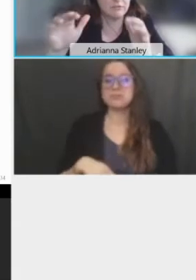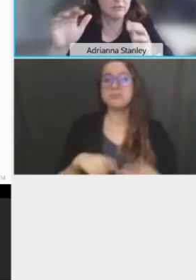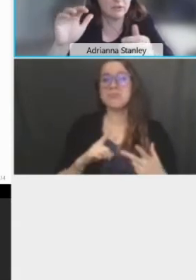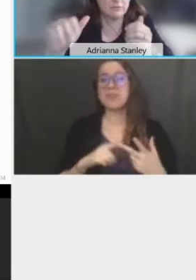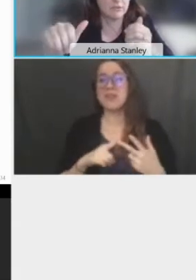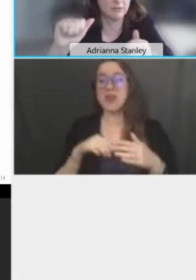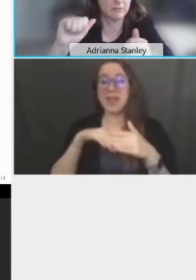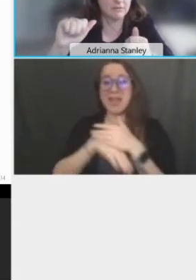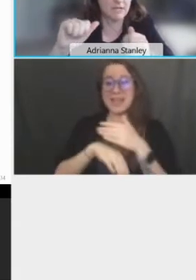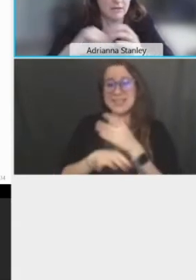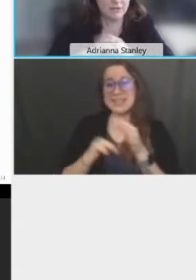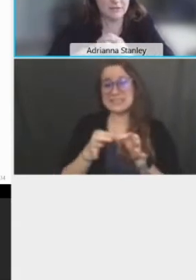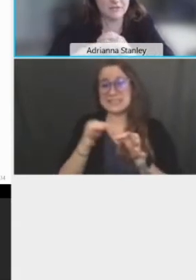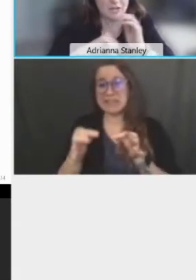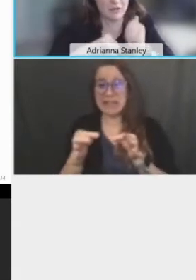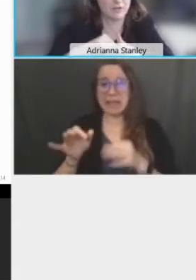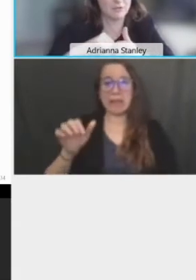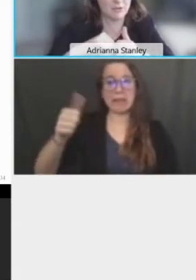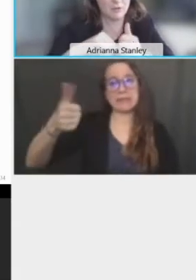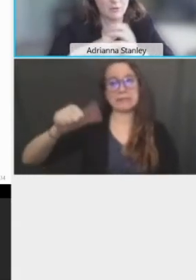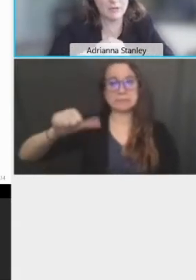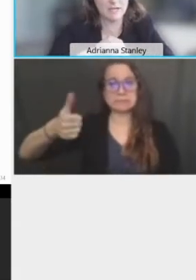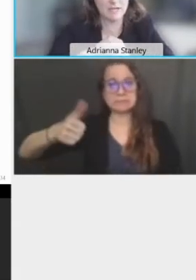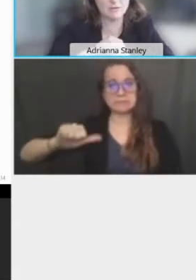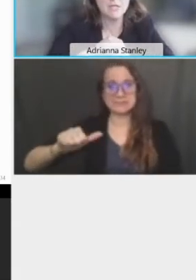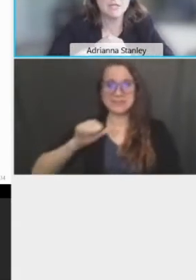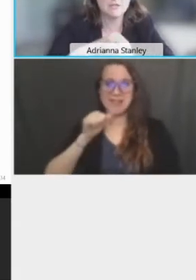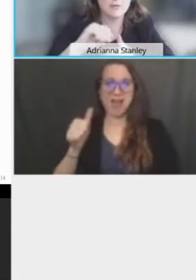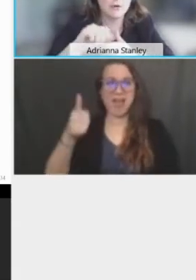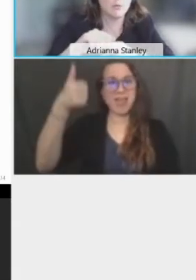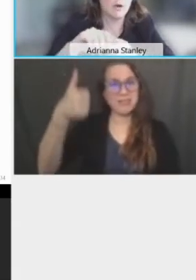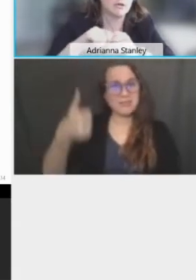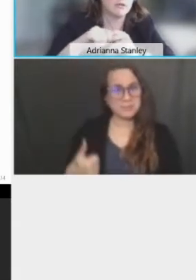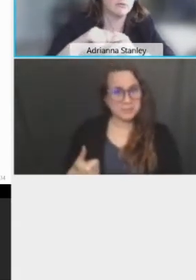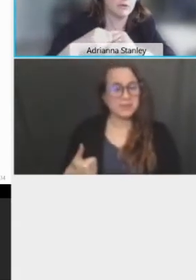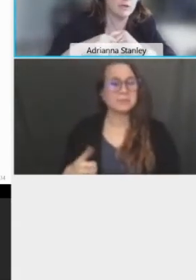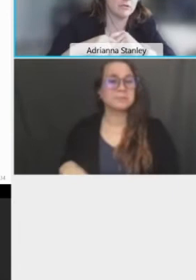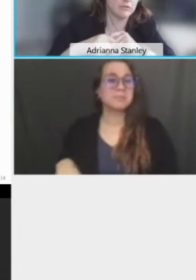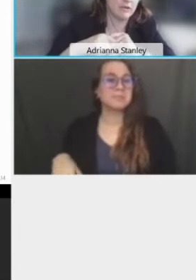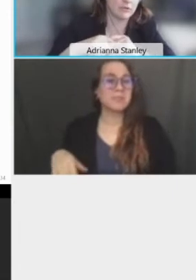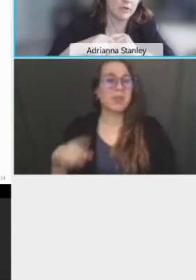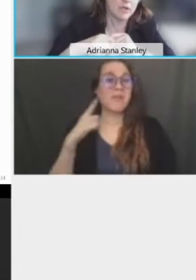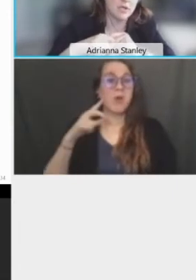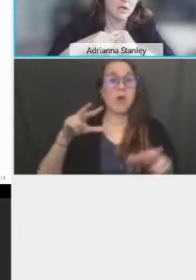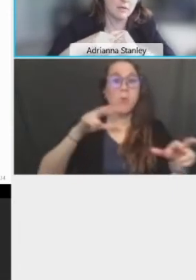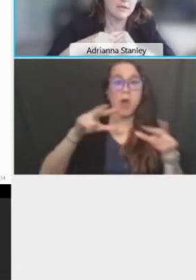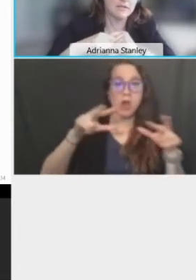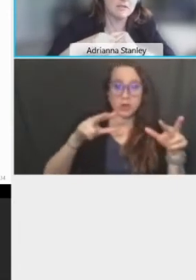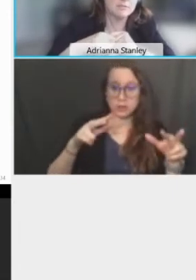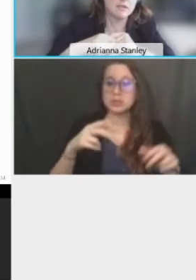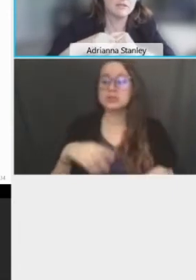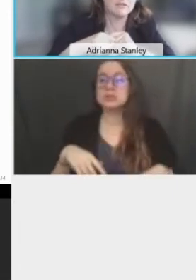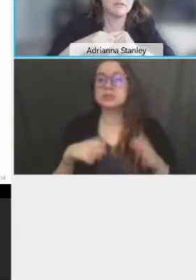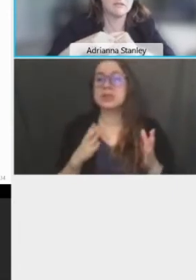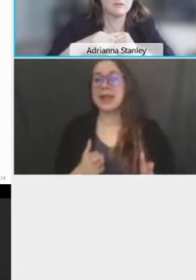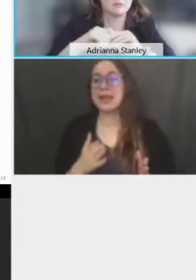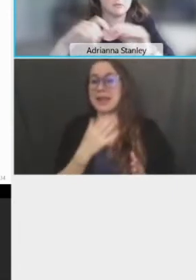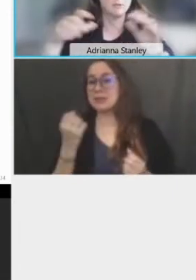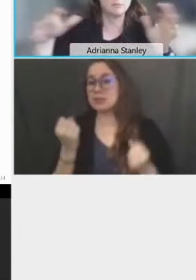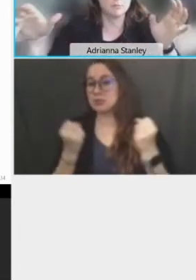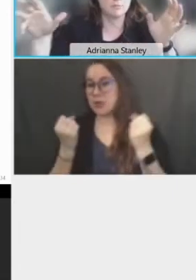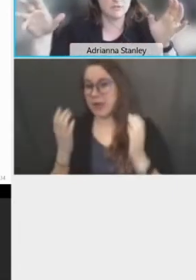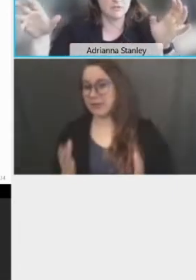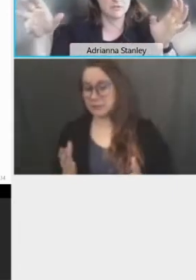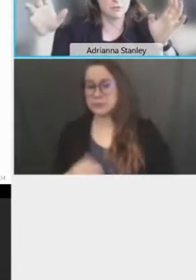little iffy, thumbs up, thumbs down, it's not thumbs up all the way down, is for our walker and for our driver. And that is because since